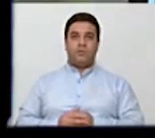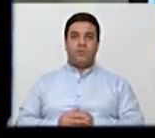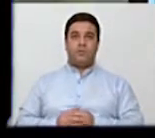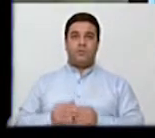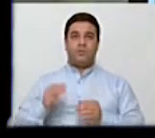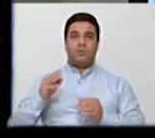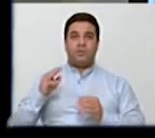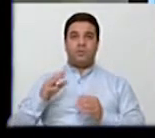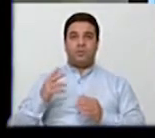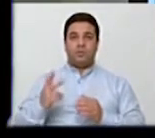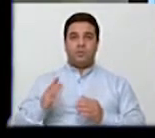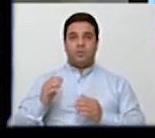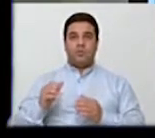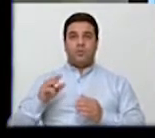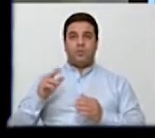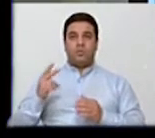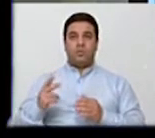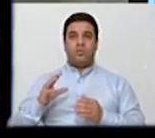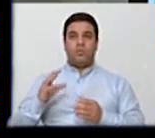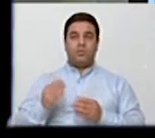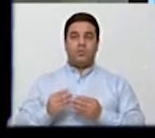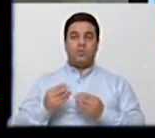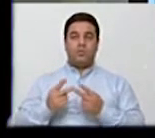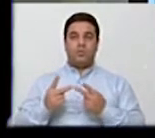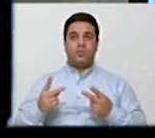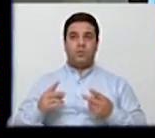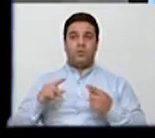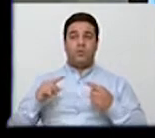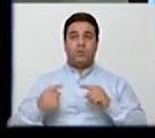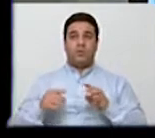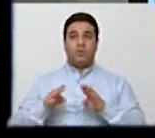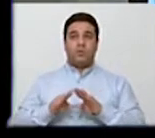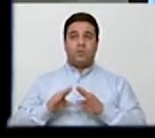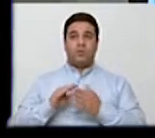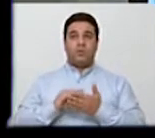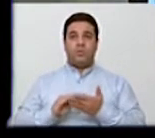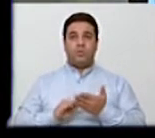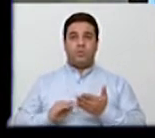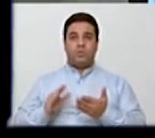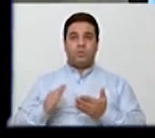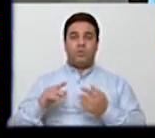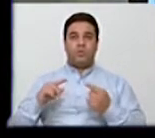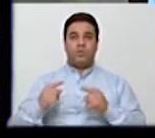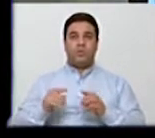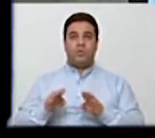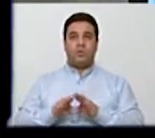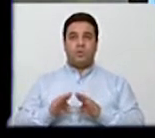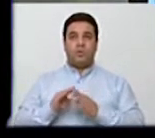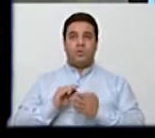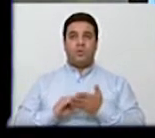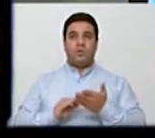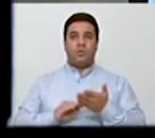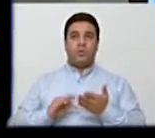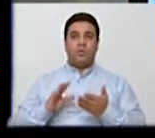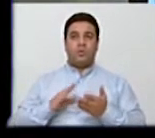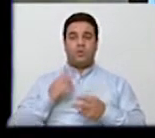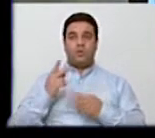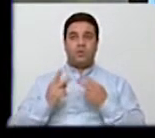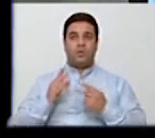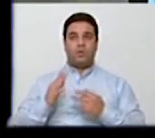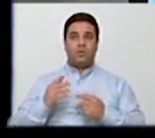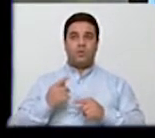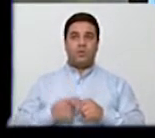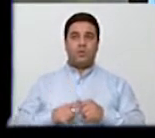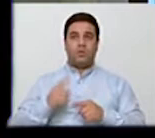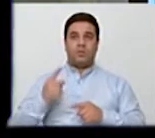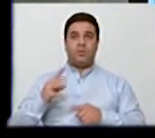Temir uch xlorid va kumush nitratning reaksiya tenglamasini yozamiz. Reaksiya tenglamasini yozganimizda qaraydigan bo'lsak,